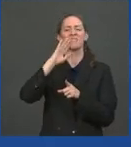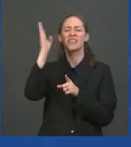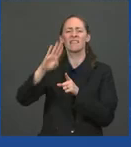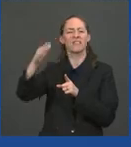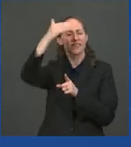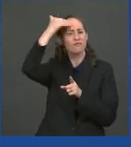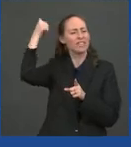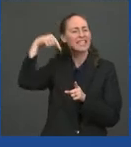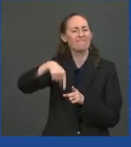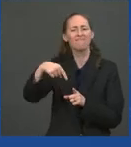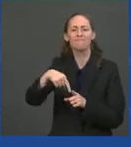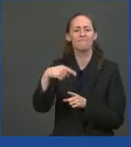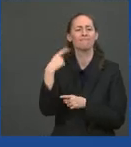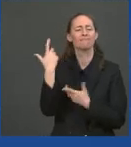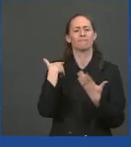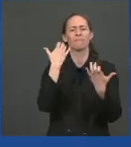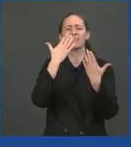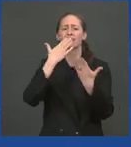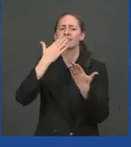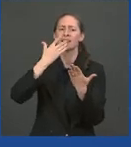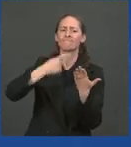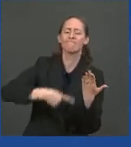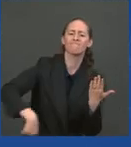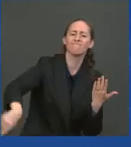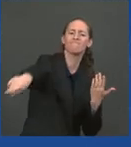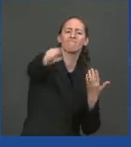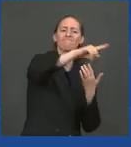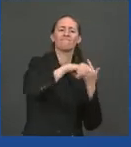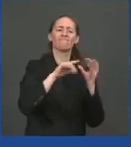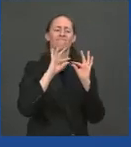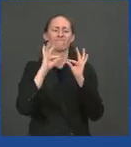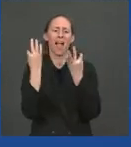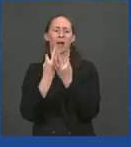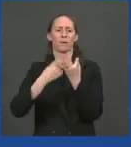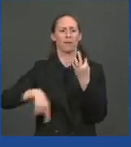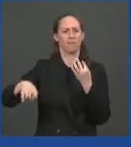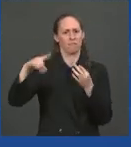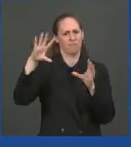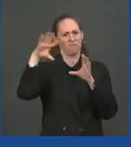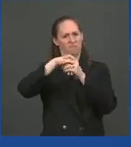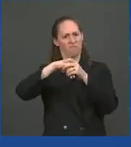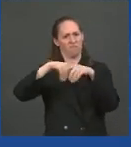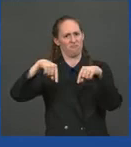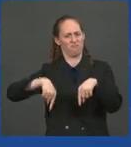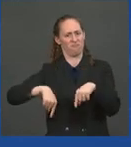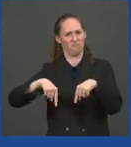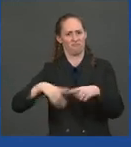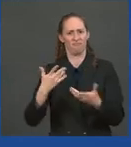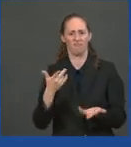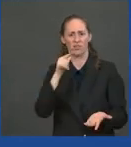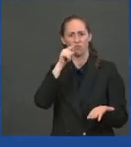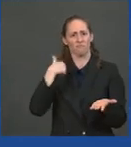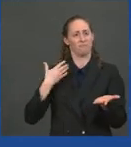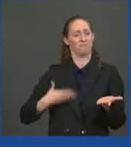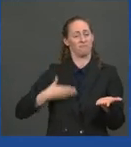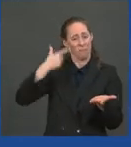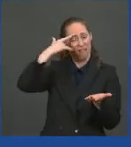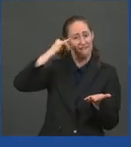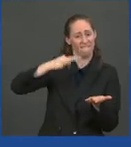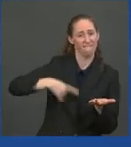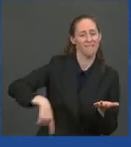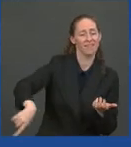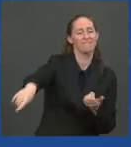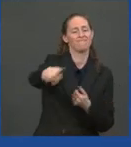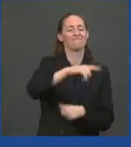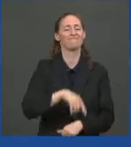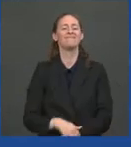families. Obviously, our families are a big part of who we are and what we do, and they did a lot of sacrifice